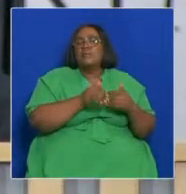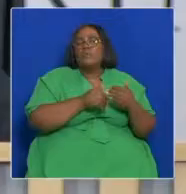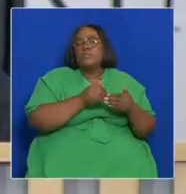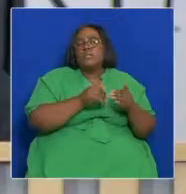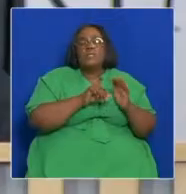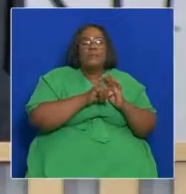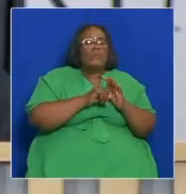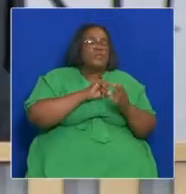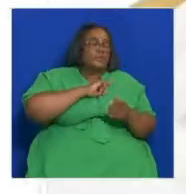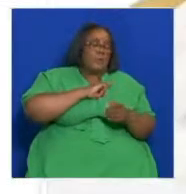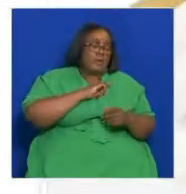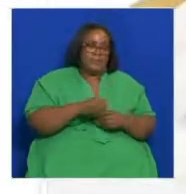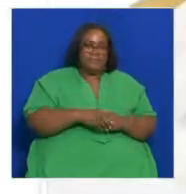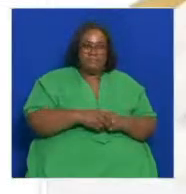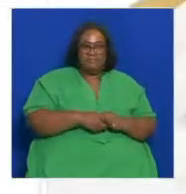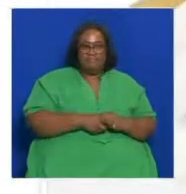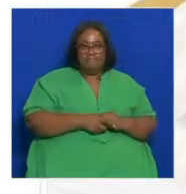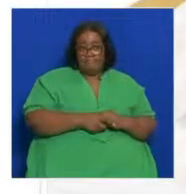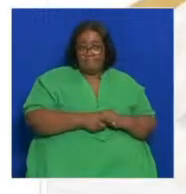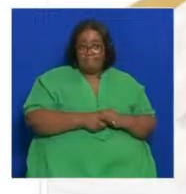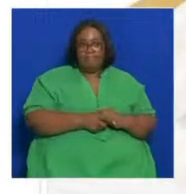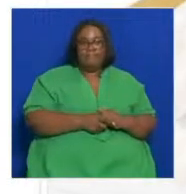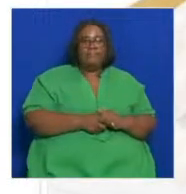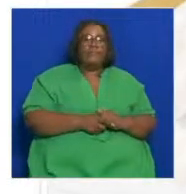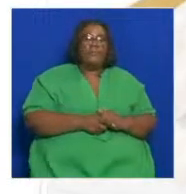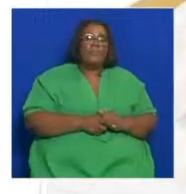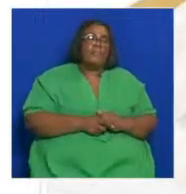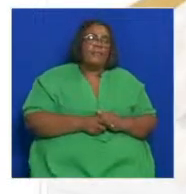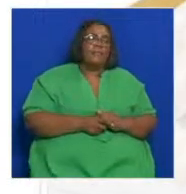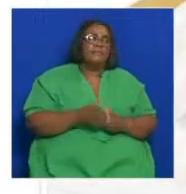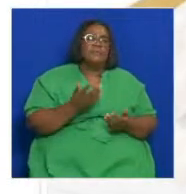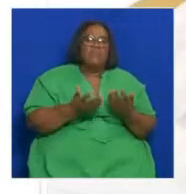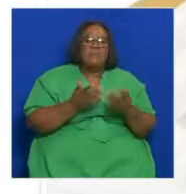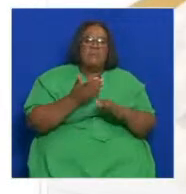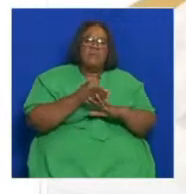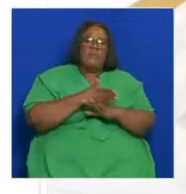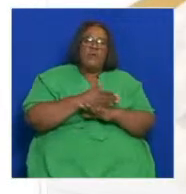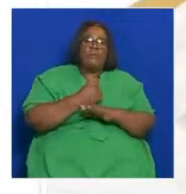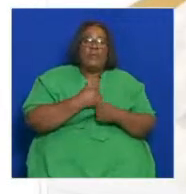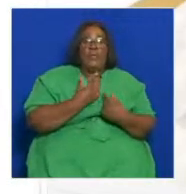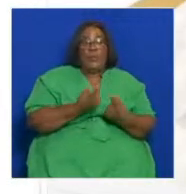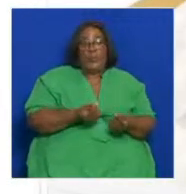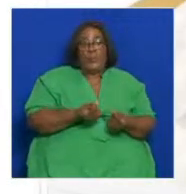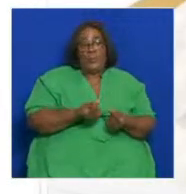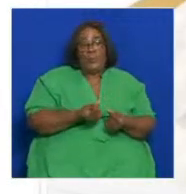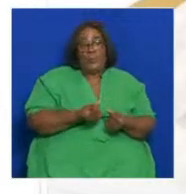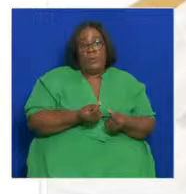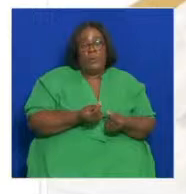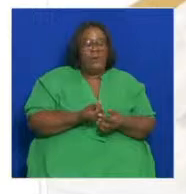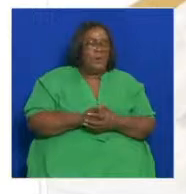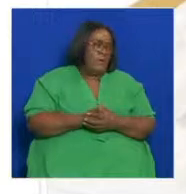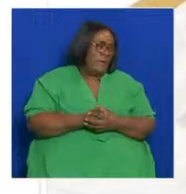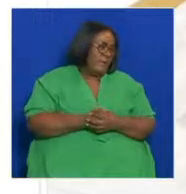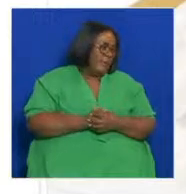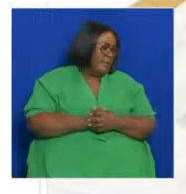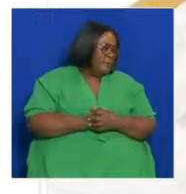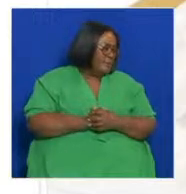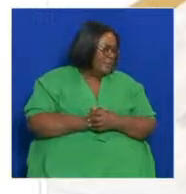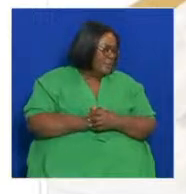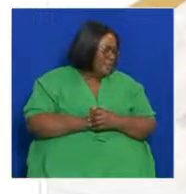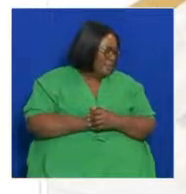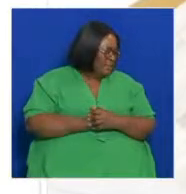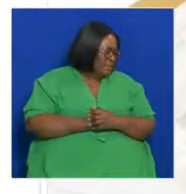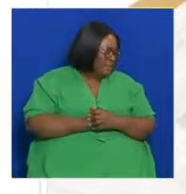Thanks, Chair. Maybe before I deal with that quickly, so I don't want the Commission to be left with a wrong impression.